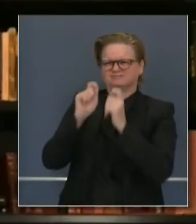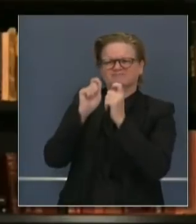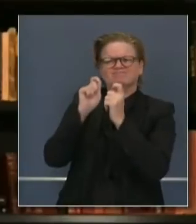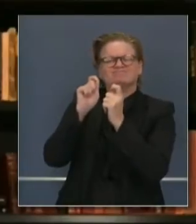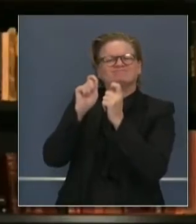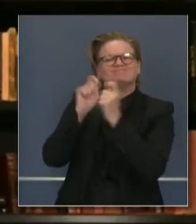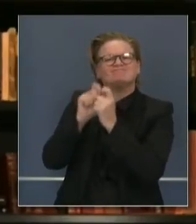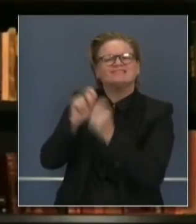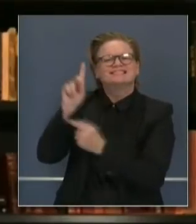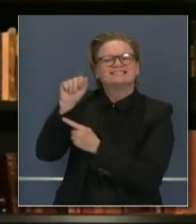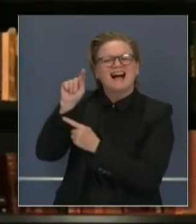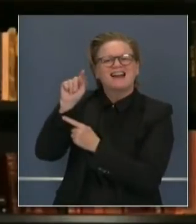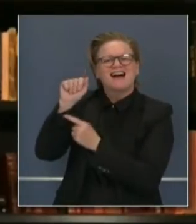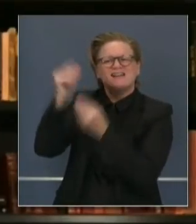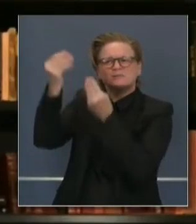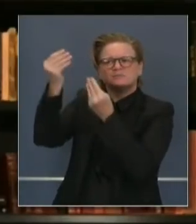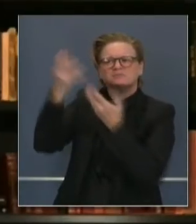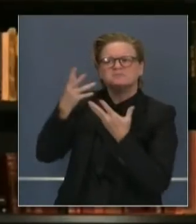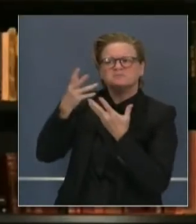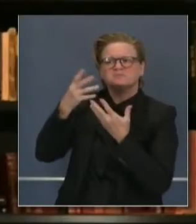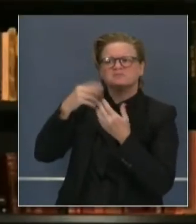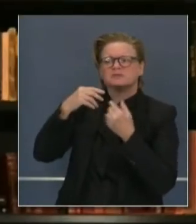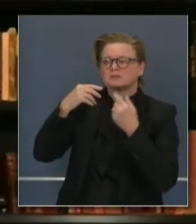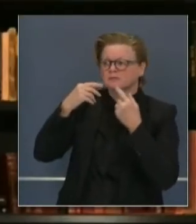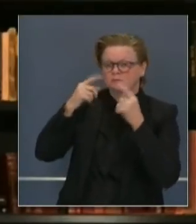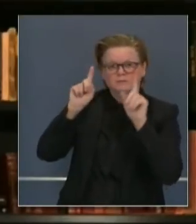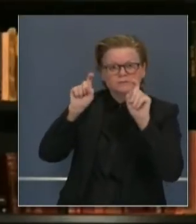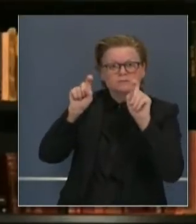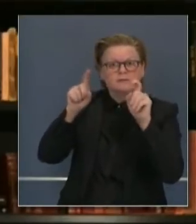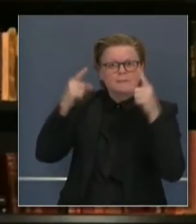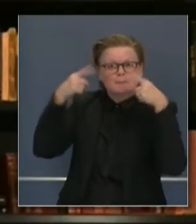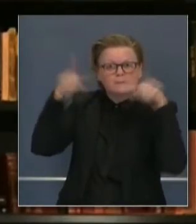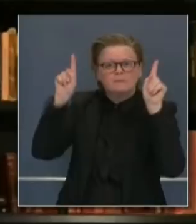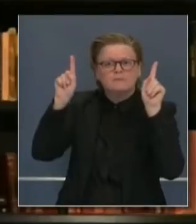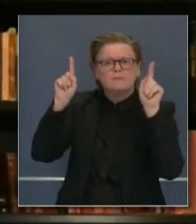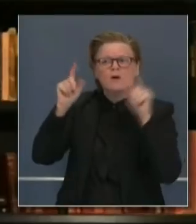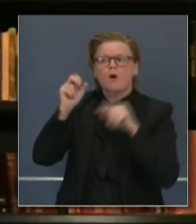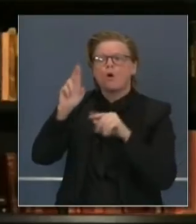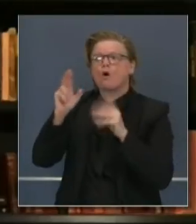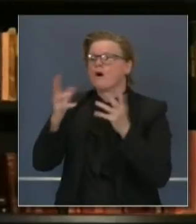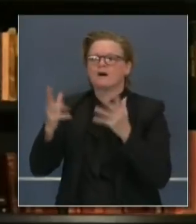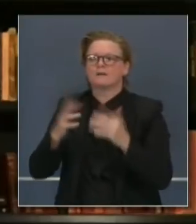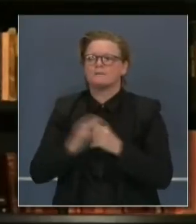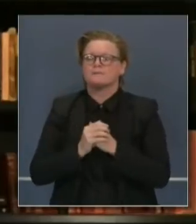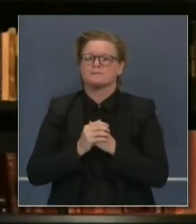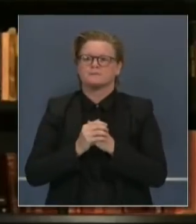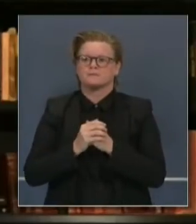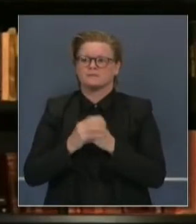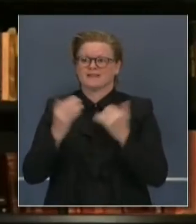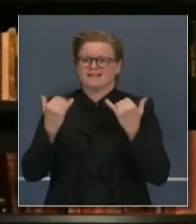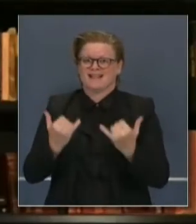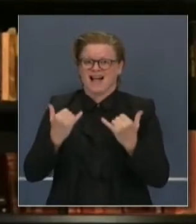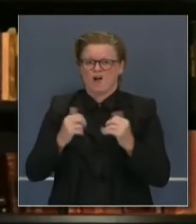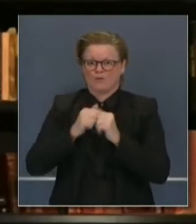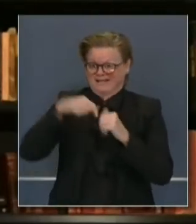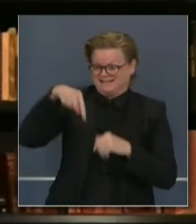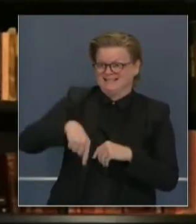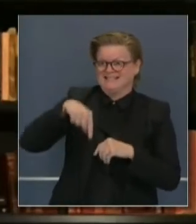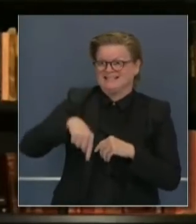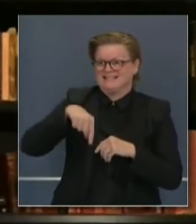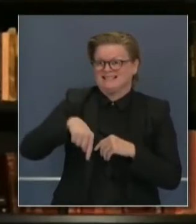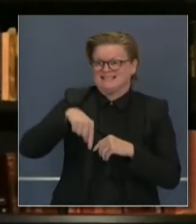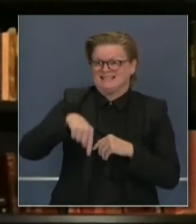the efficacy? Obviously, we're moving with this announcement today because we recognize we need to do much